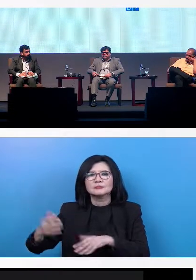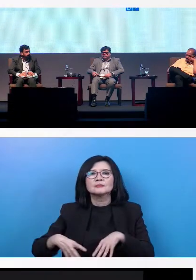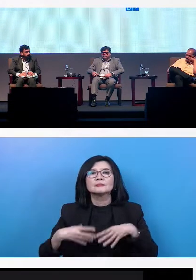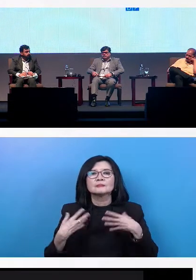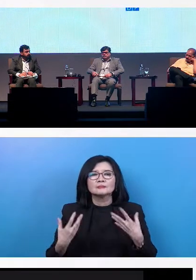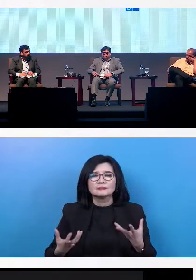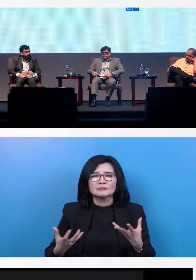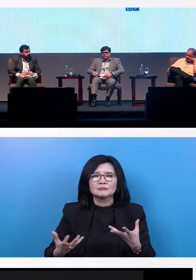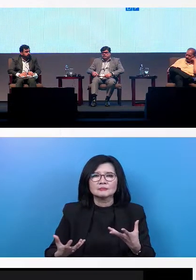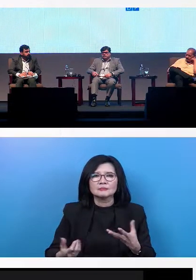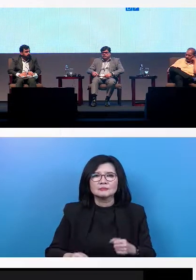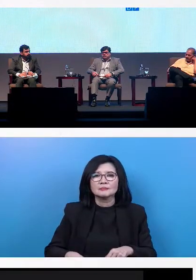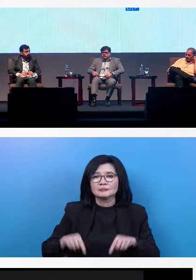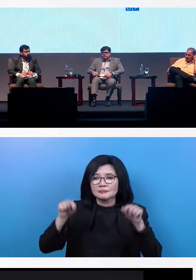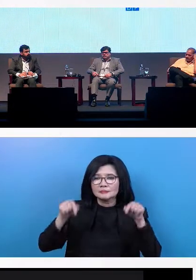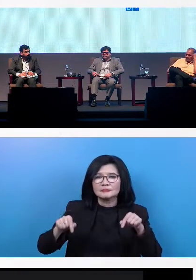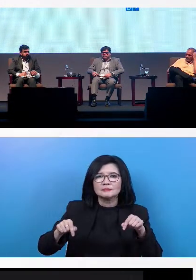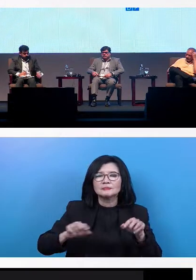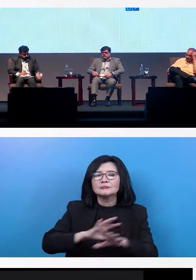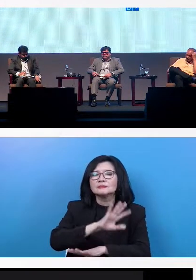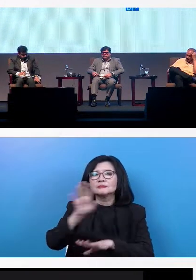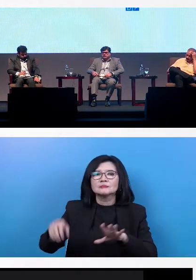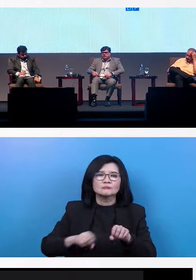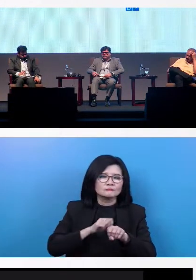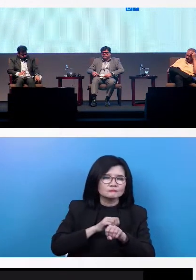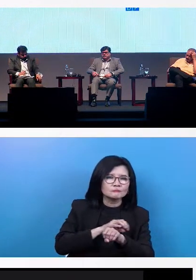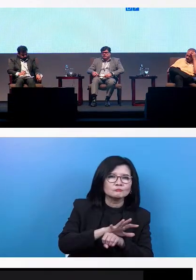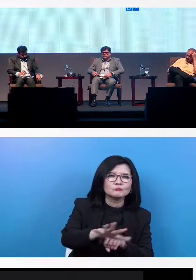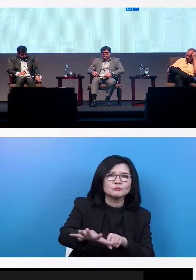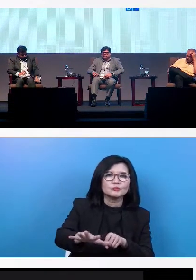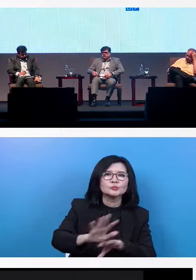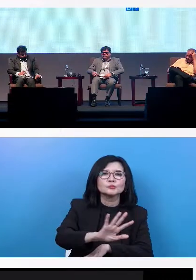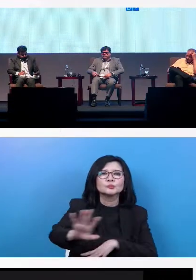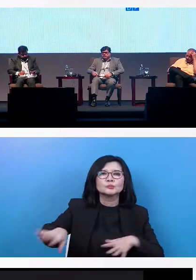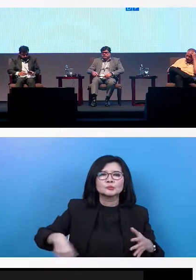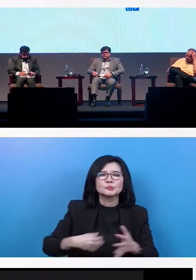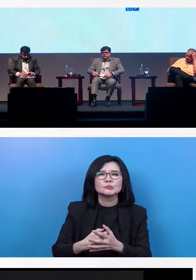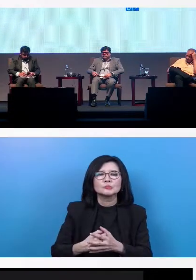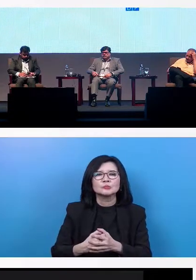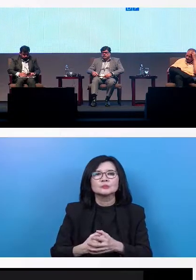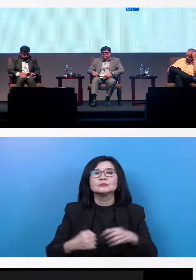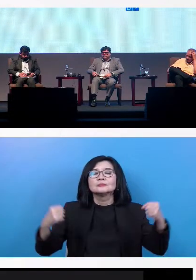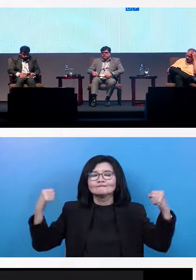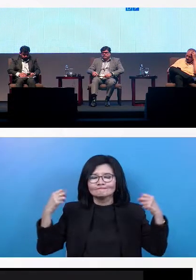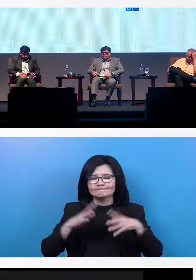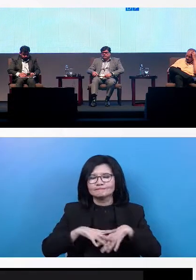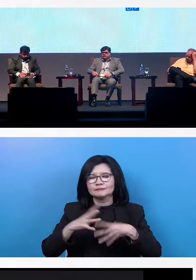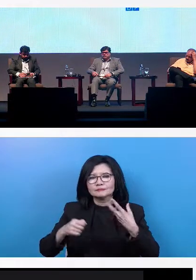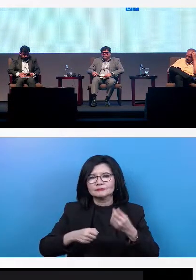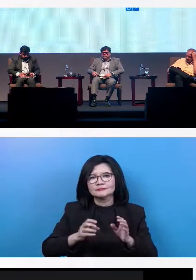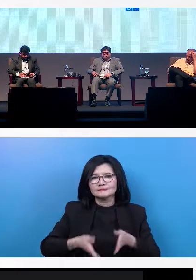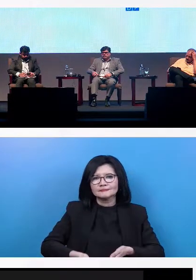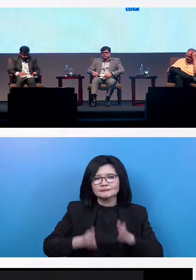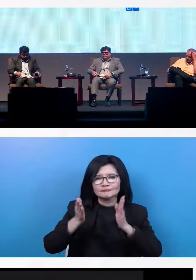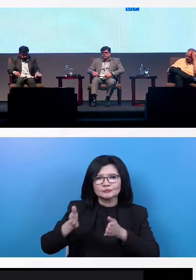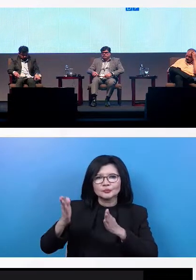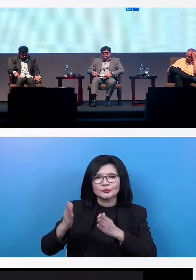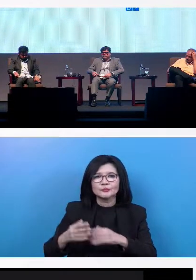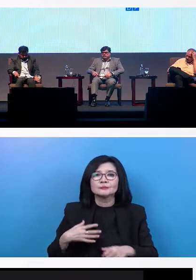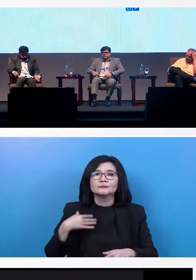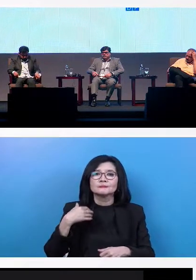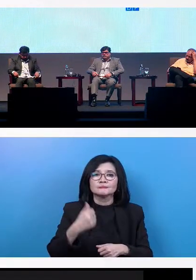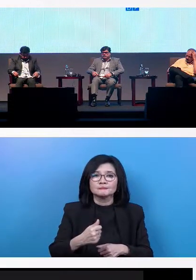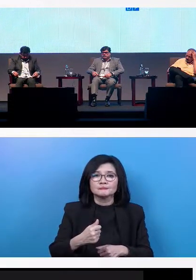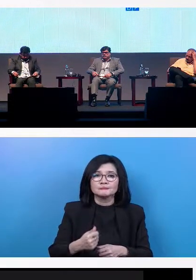influence the overall health of our given infrastructure system, our ability to finance it, our ability to pay employees to operate it, our ability